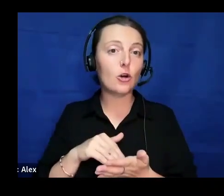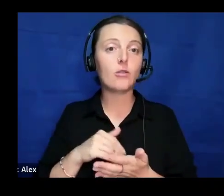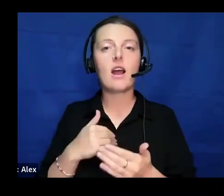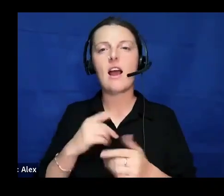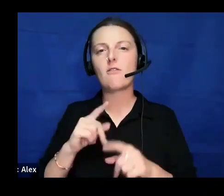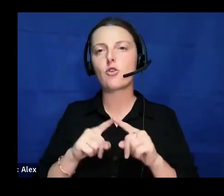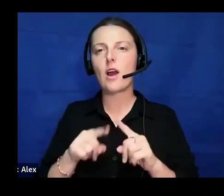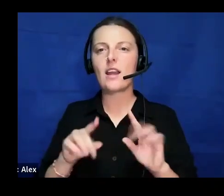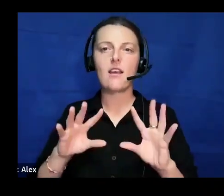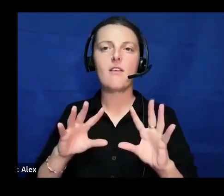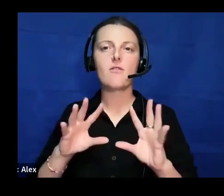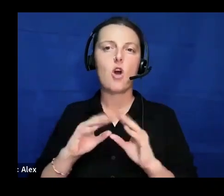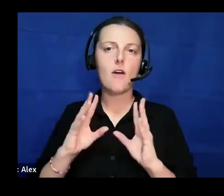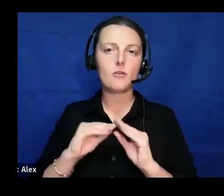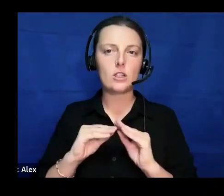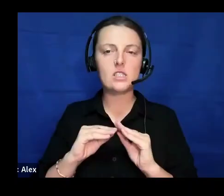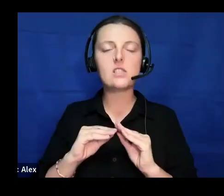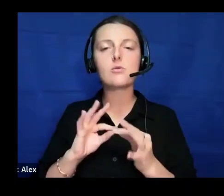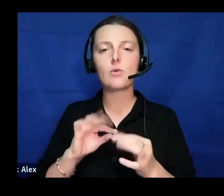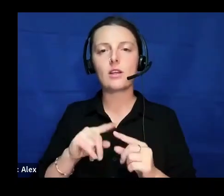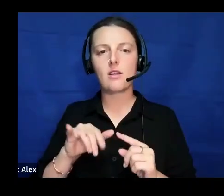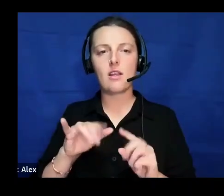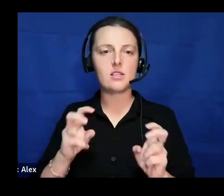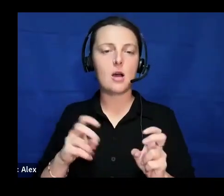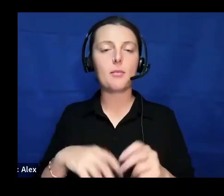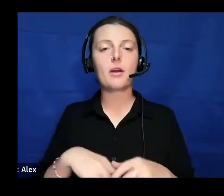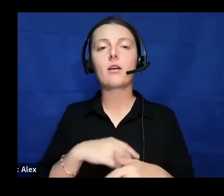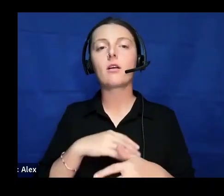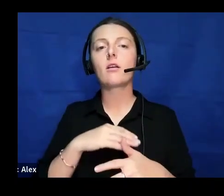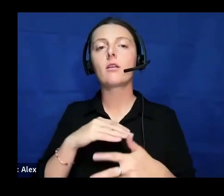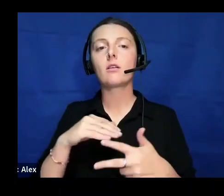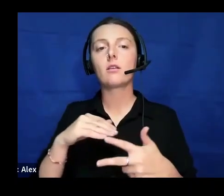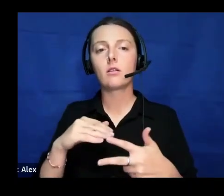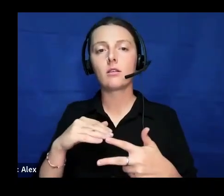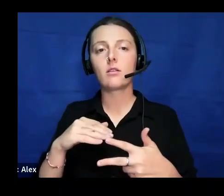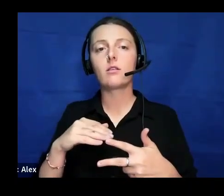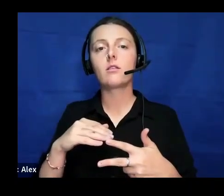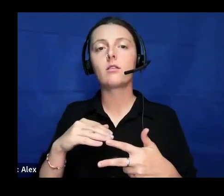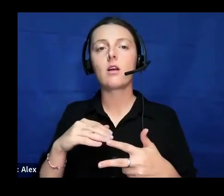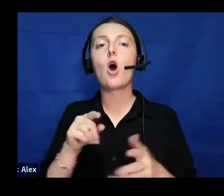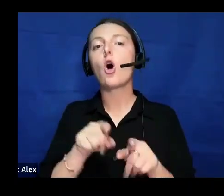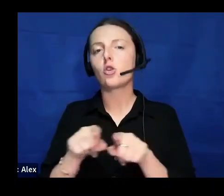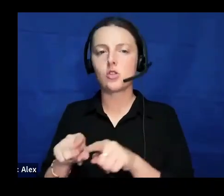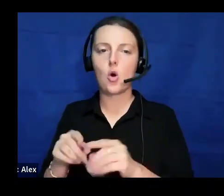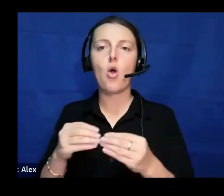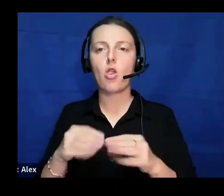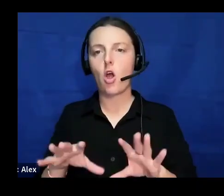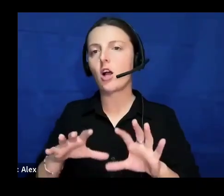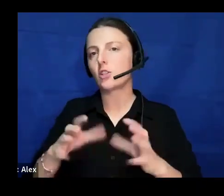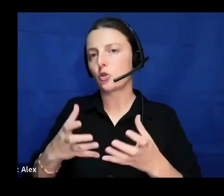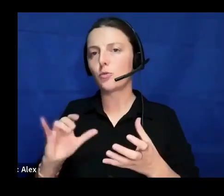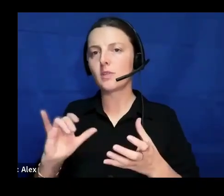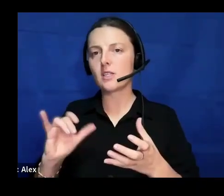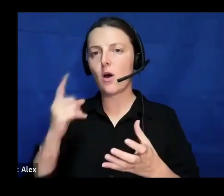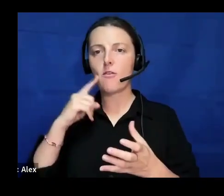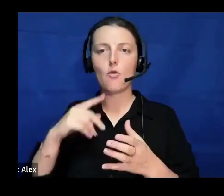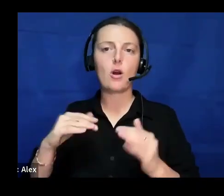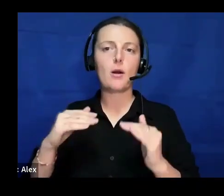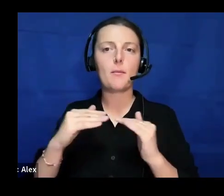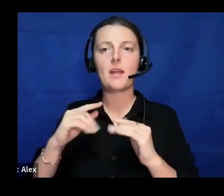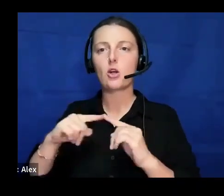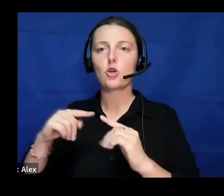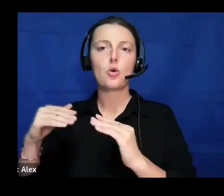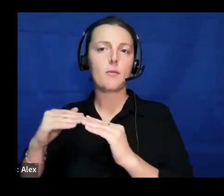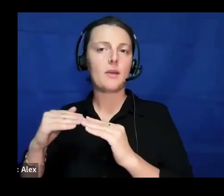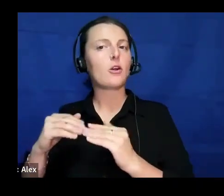bit more. And there's also Growing Through Loss groups as well, if you're looking for that peer-to-peer support around the